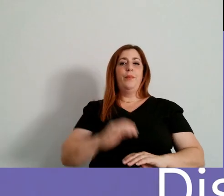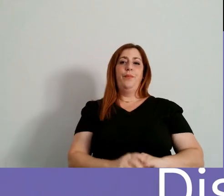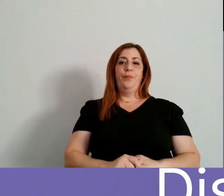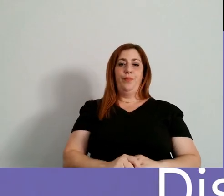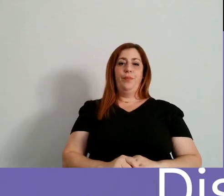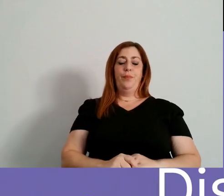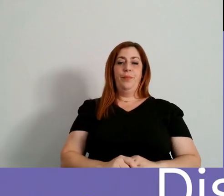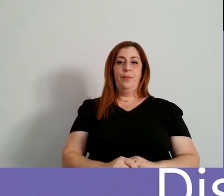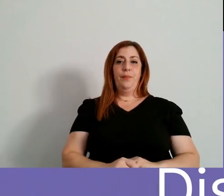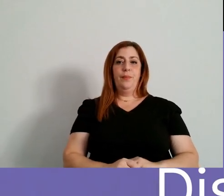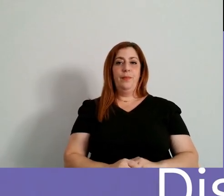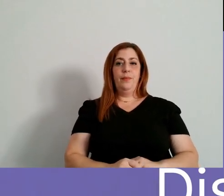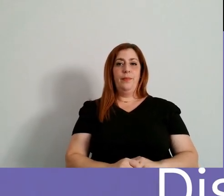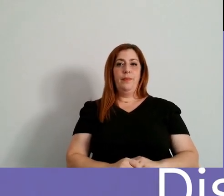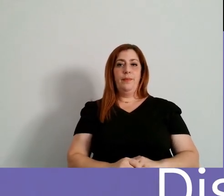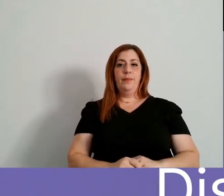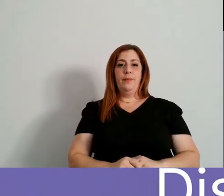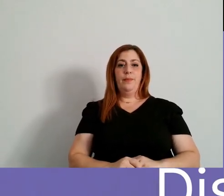So there's that as well.